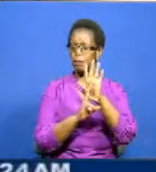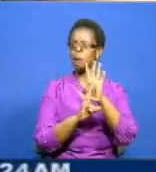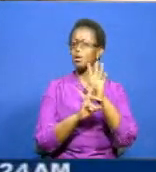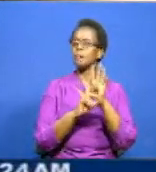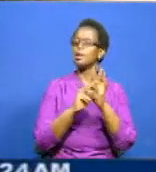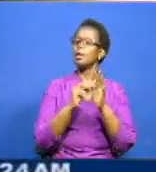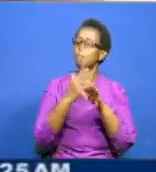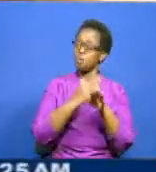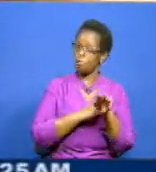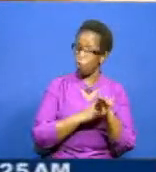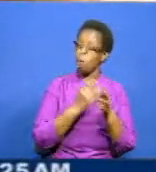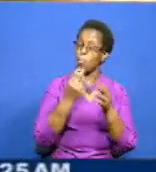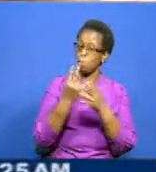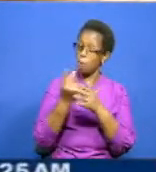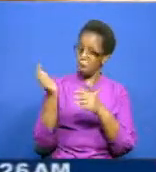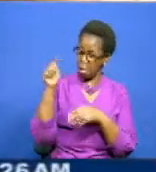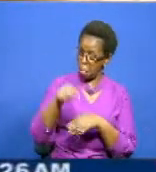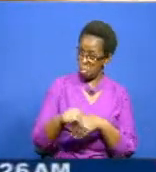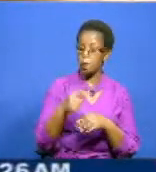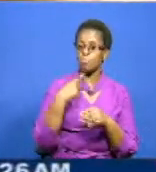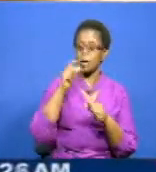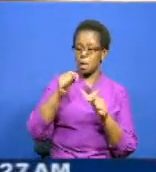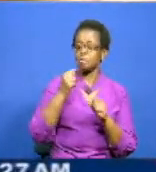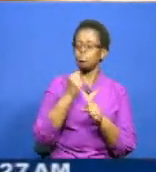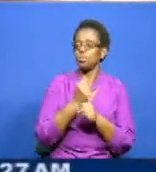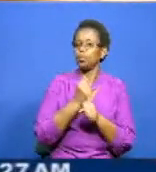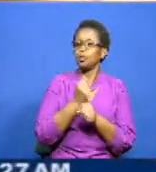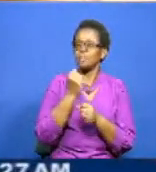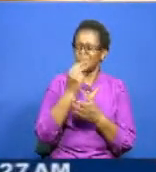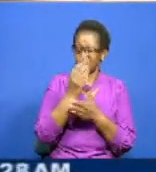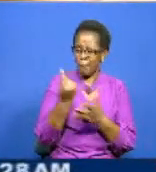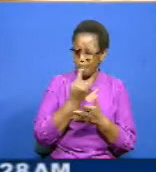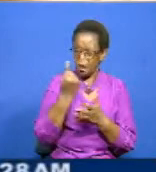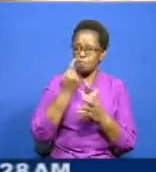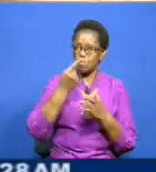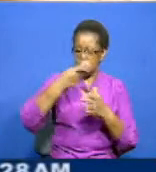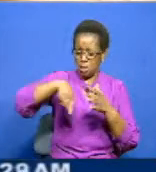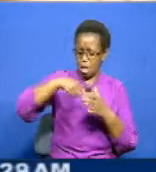something internal about process, et cetera, so that